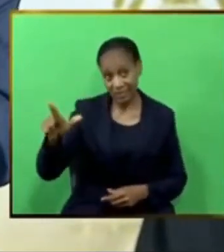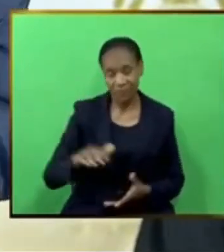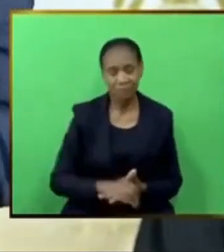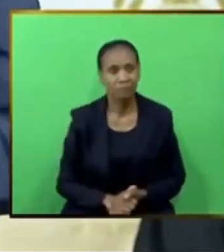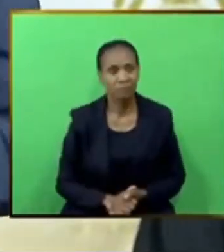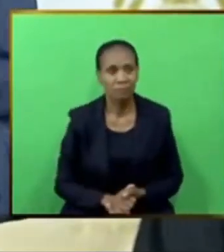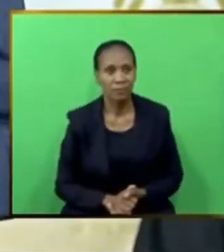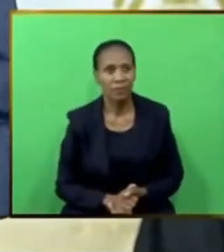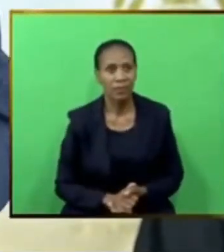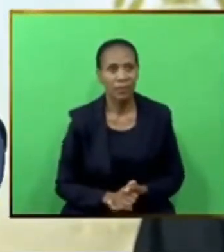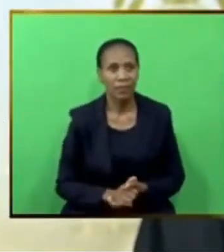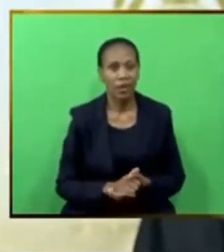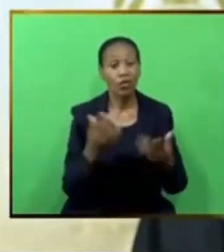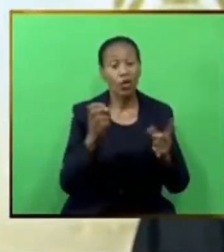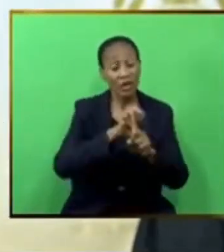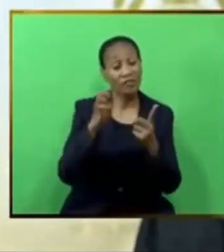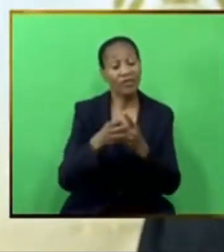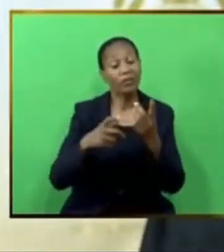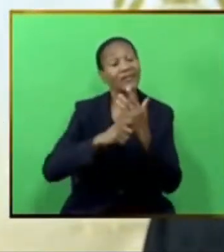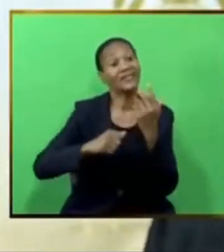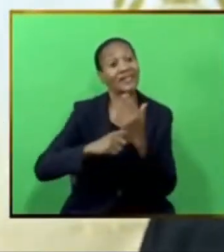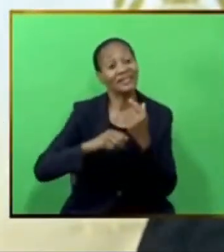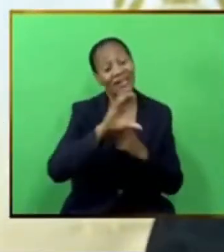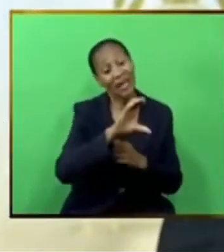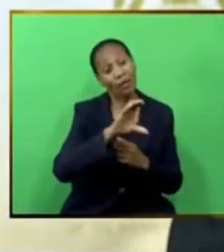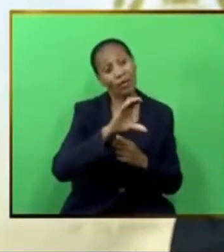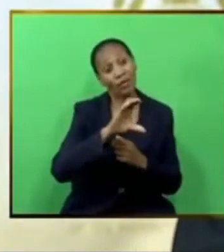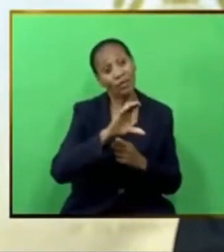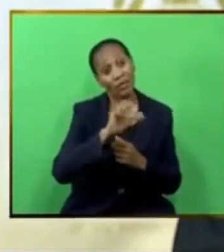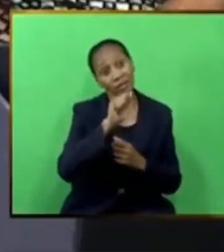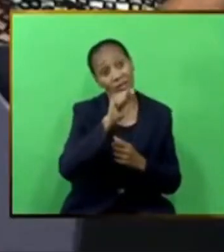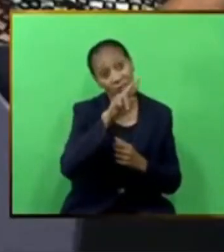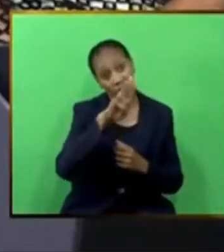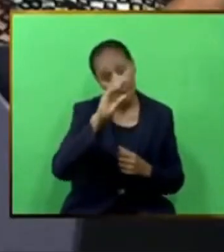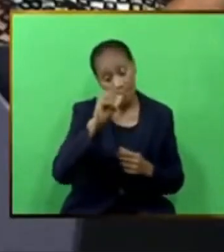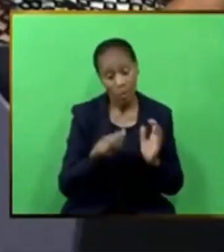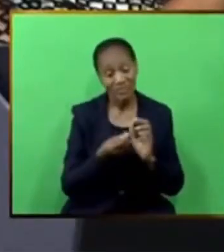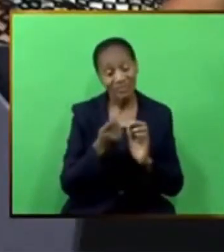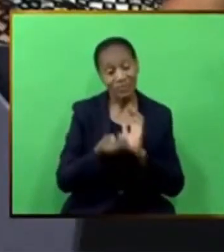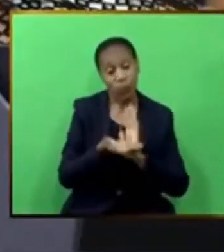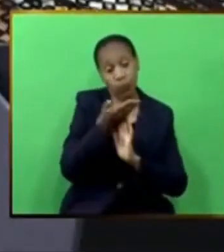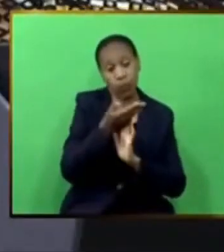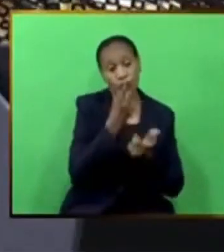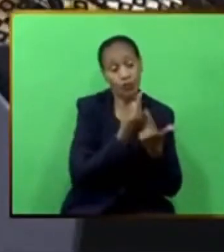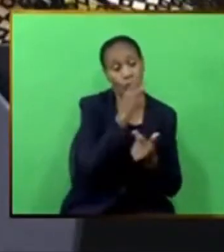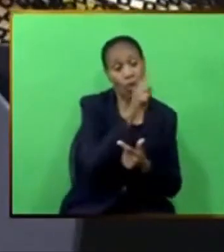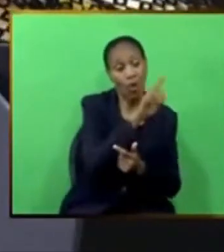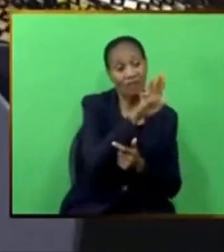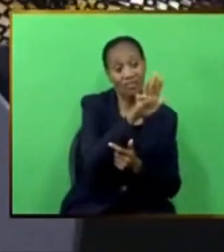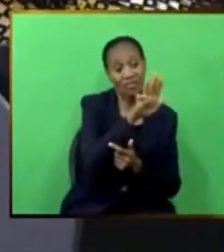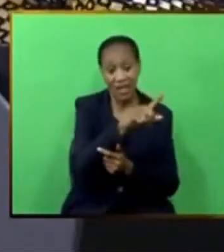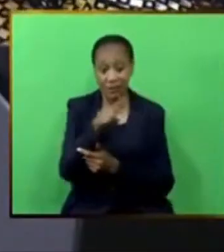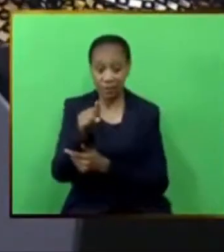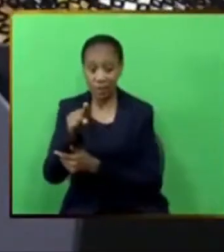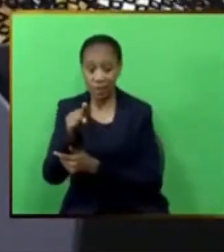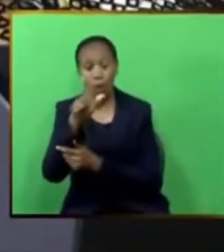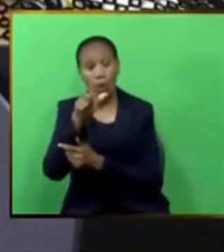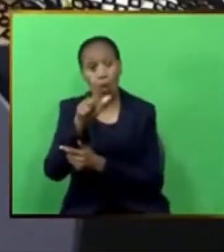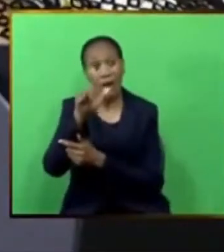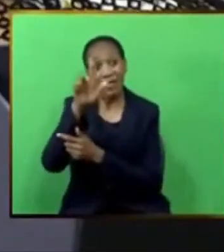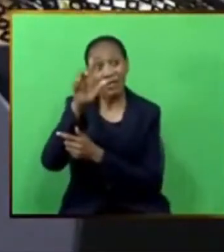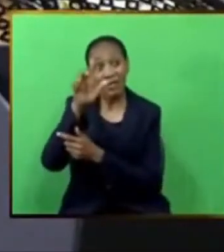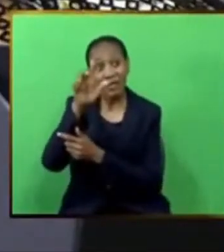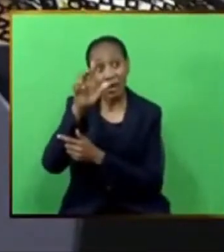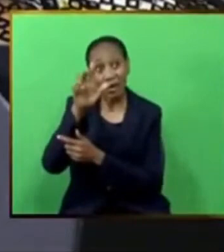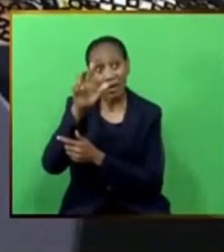On environmental taxes, the carbon tax increased from 159 to 190 rand per